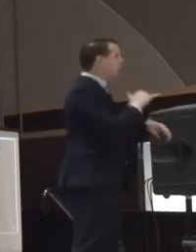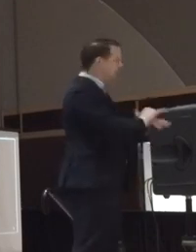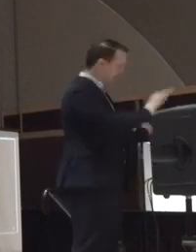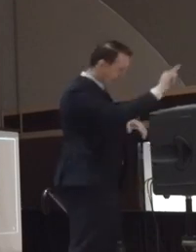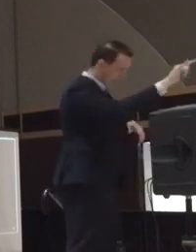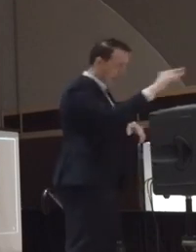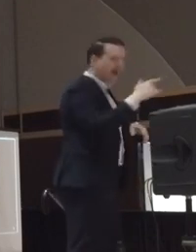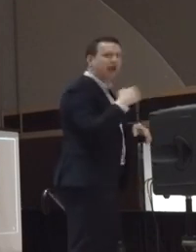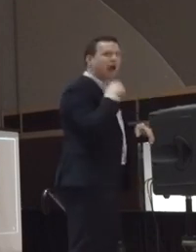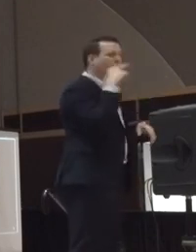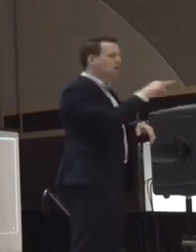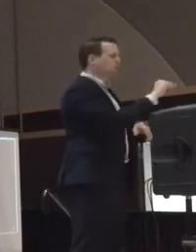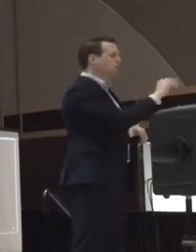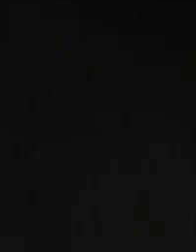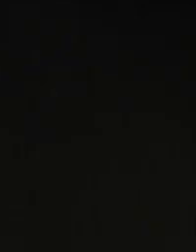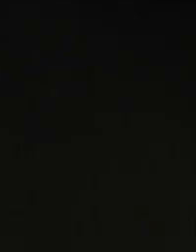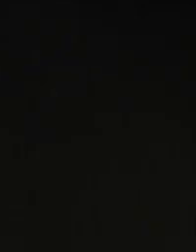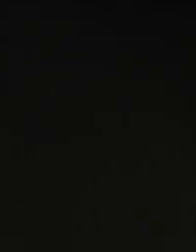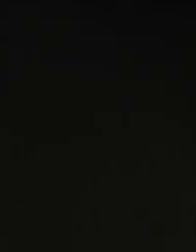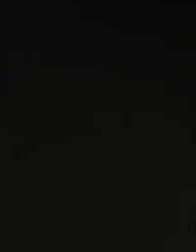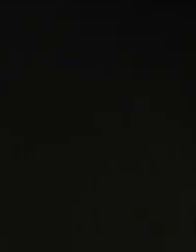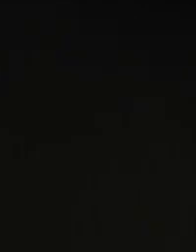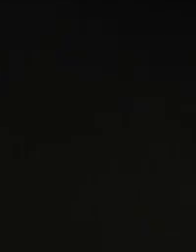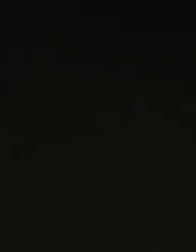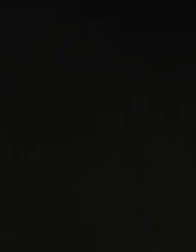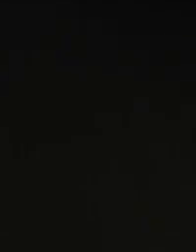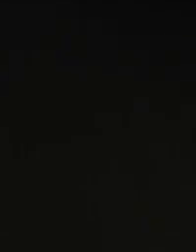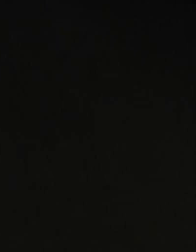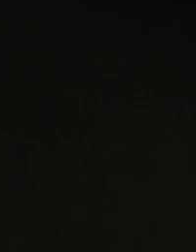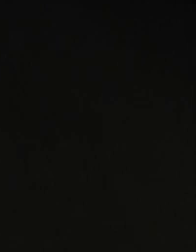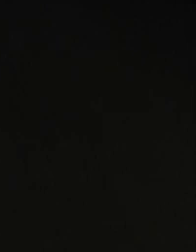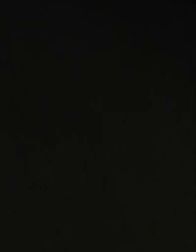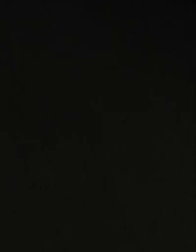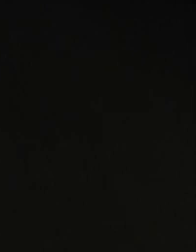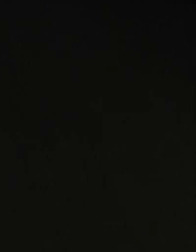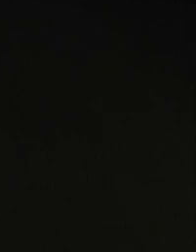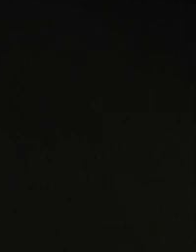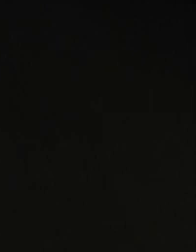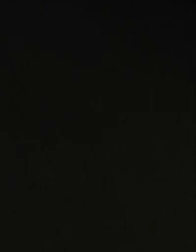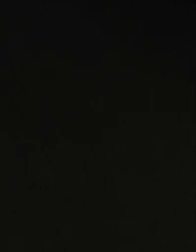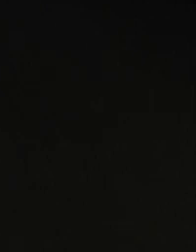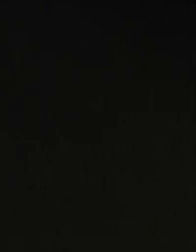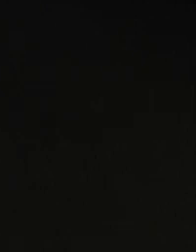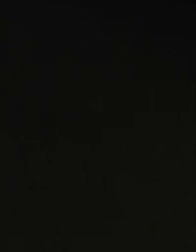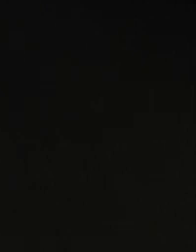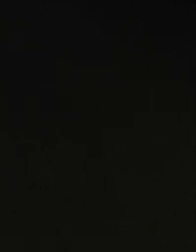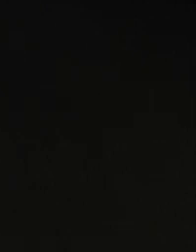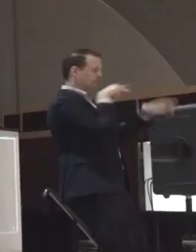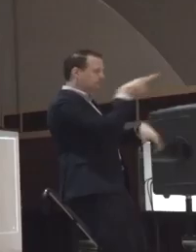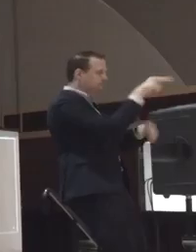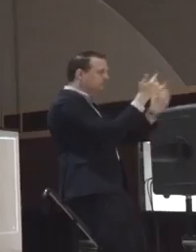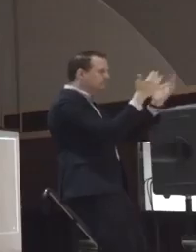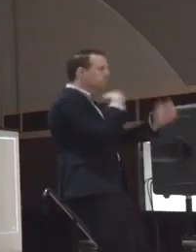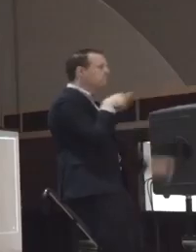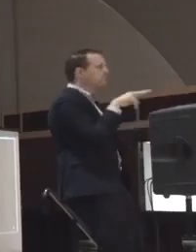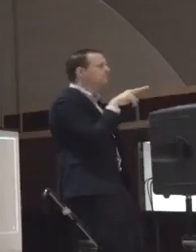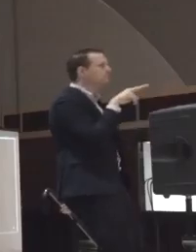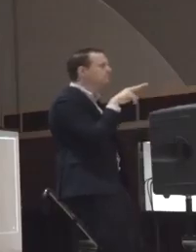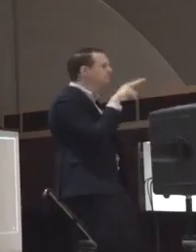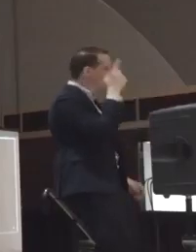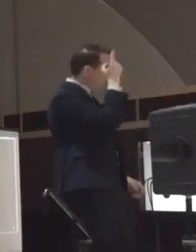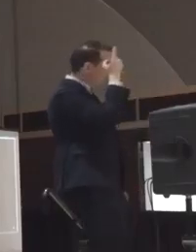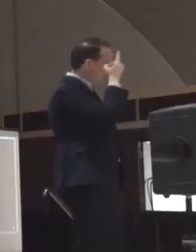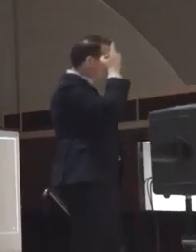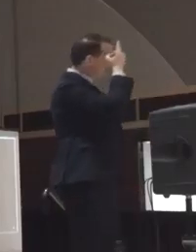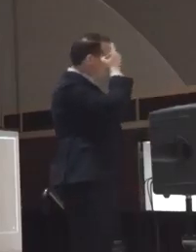and I watched Notre Dame burn on a little screen on the plane. I had to be flying right at the time that that happened. And I got to thinking